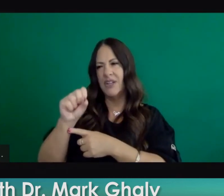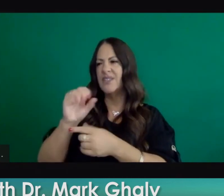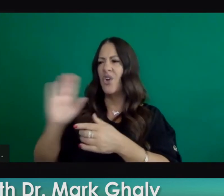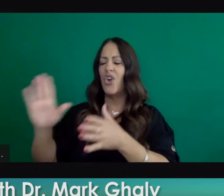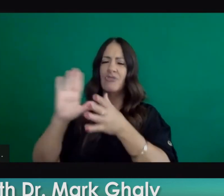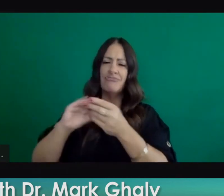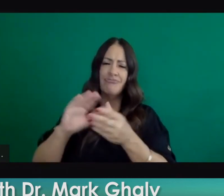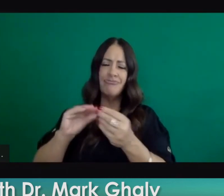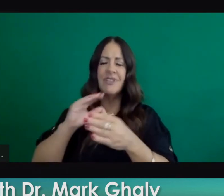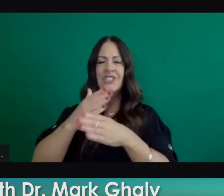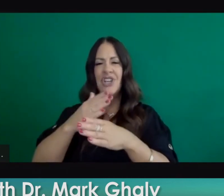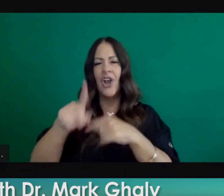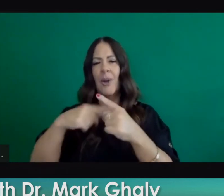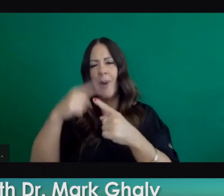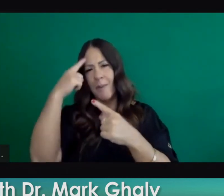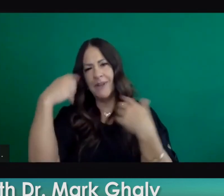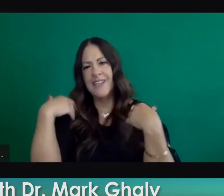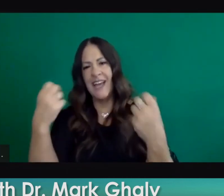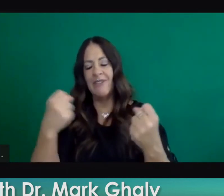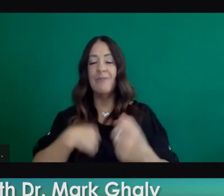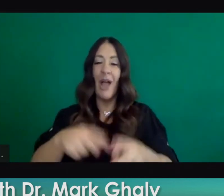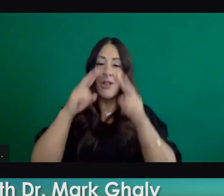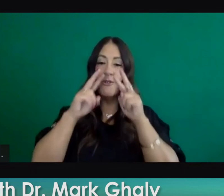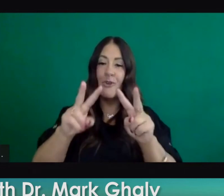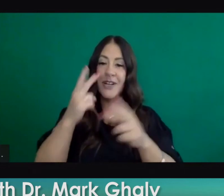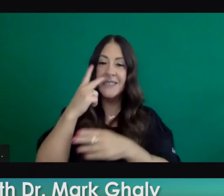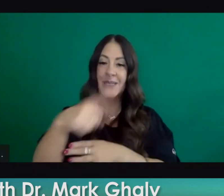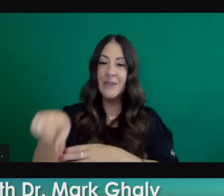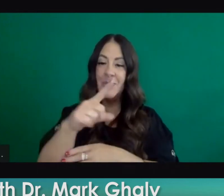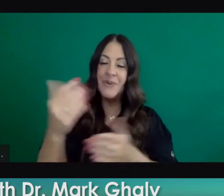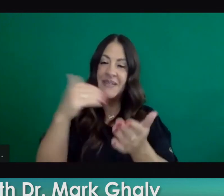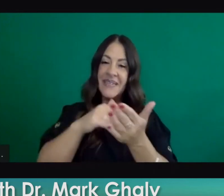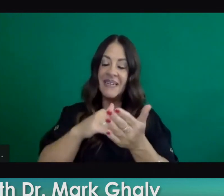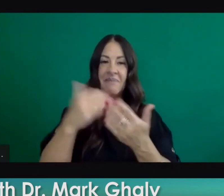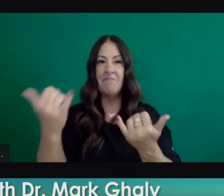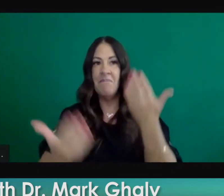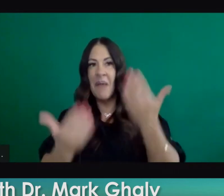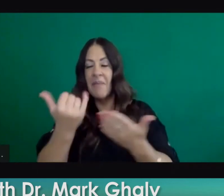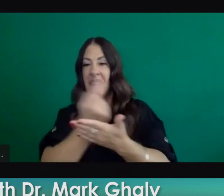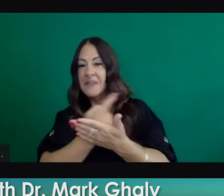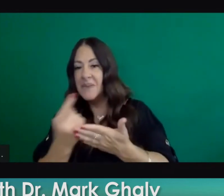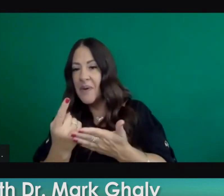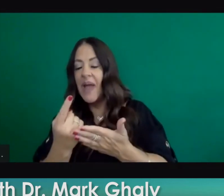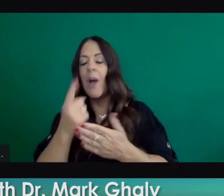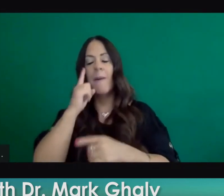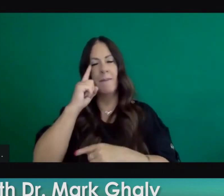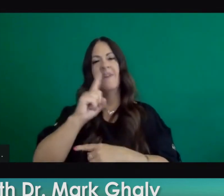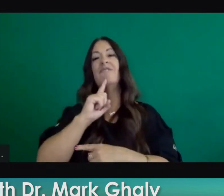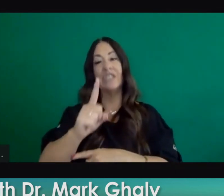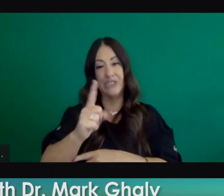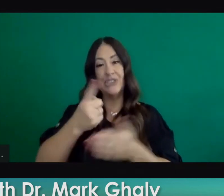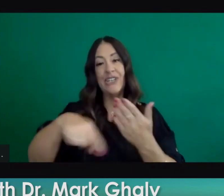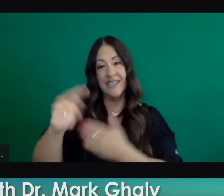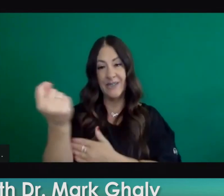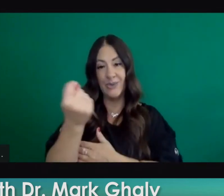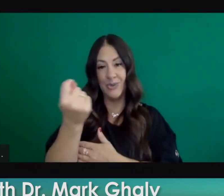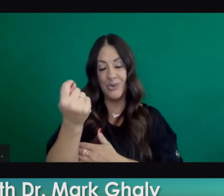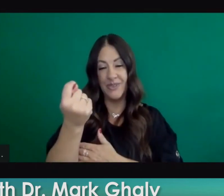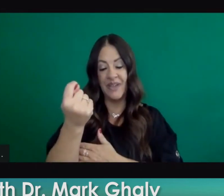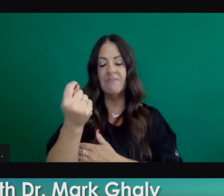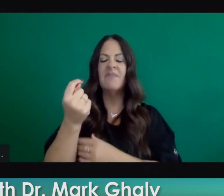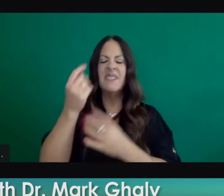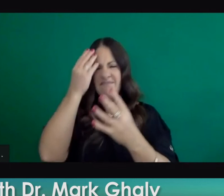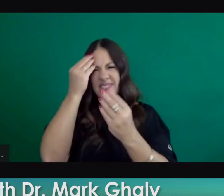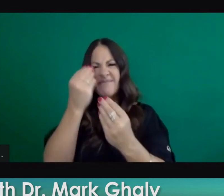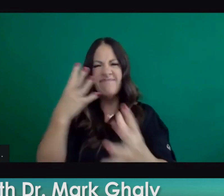And we look forward to seeing you again soon, later this week maybe, but certainly next Tuesday to update our